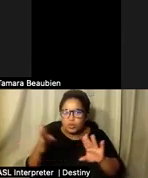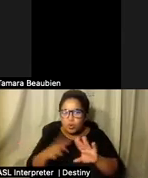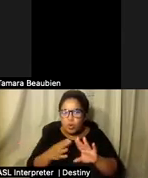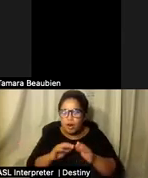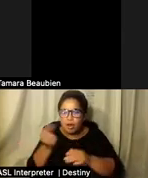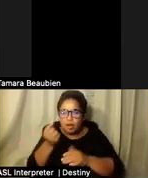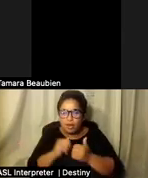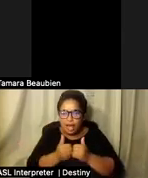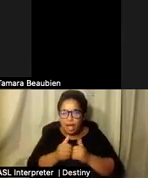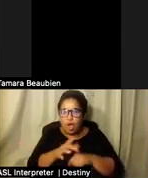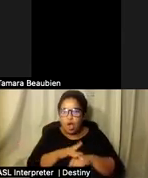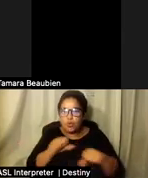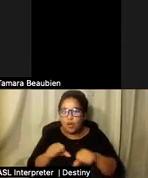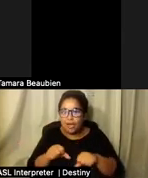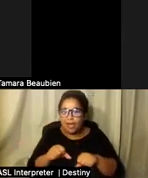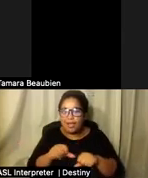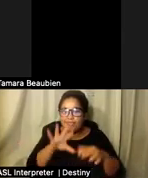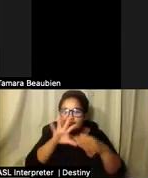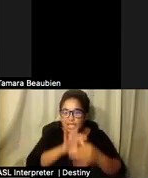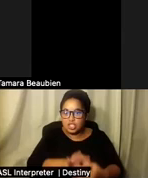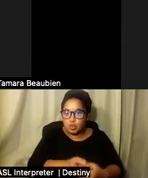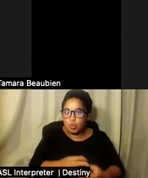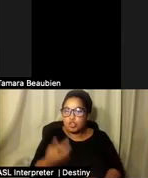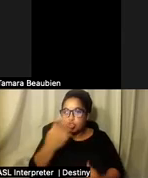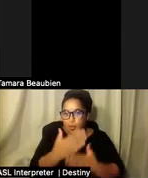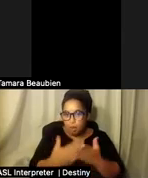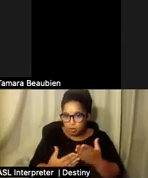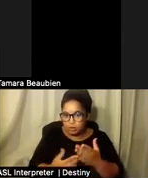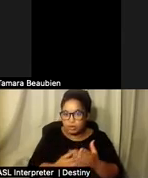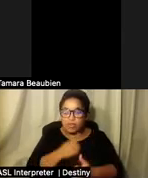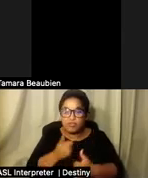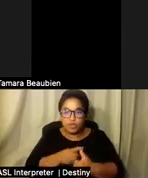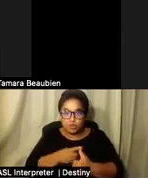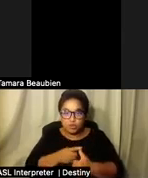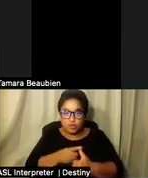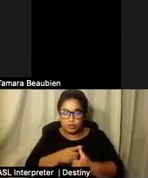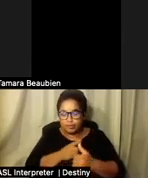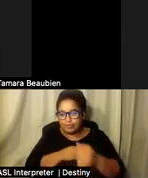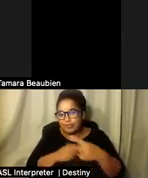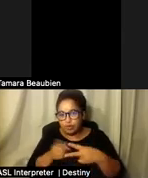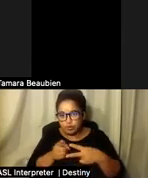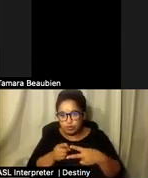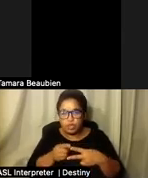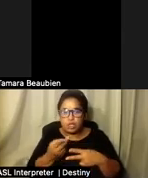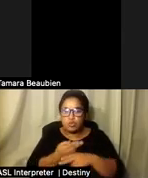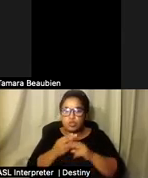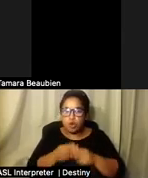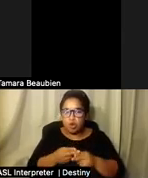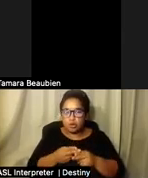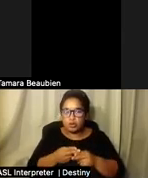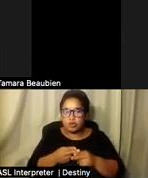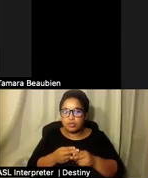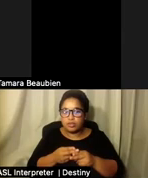by earthquake fasteners with two features. First, they utilize what is called a